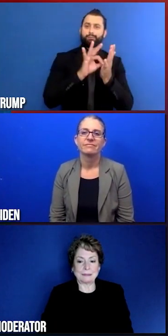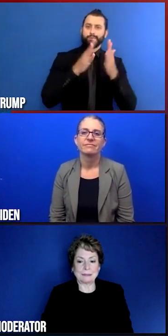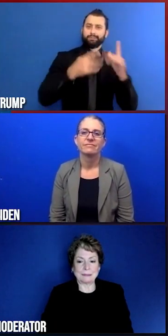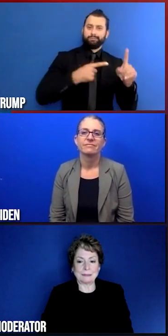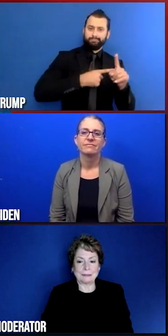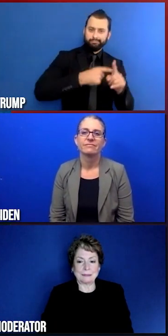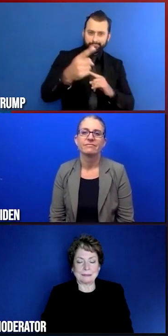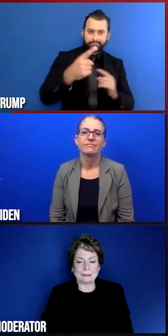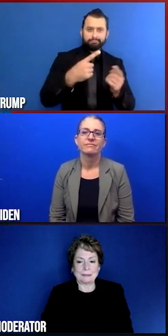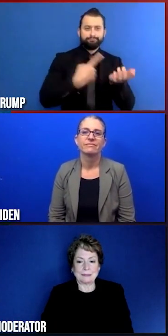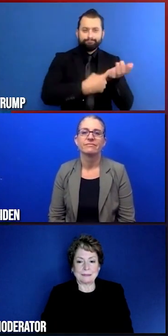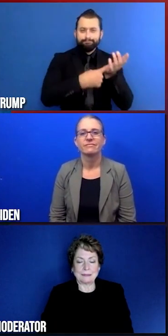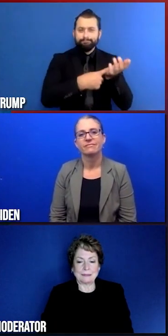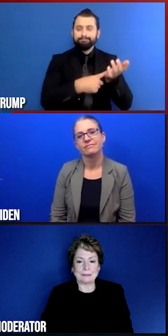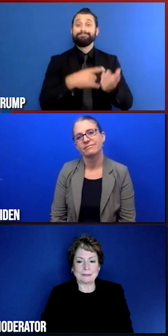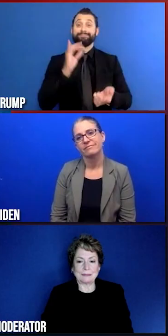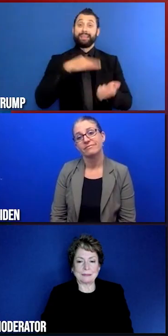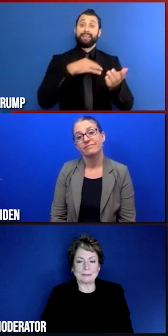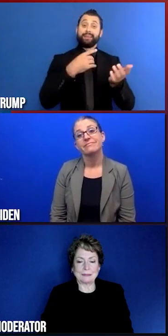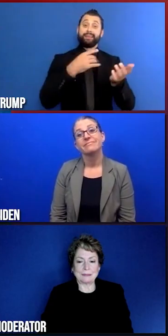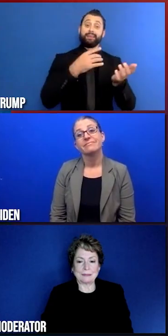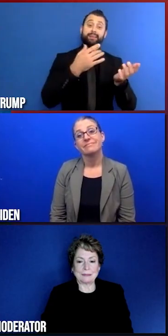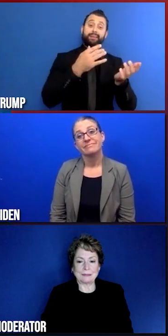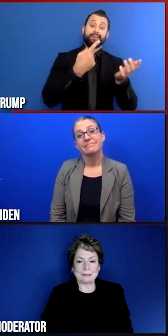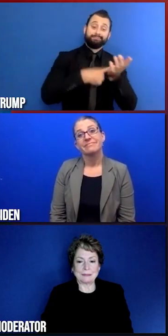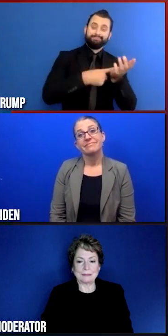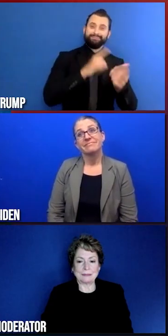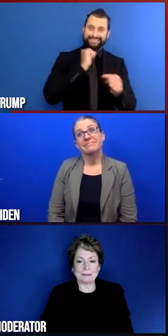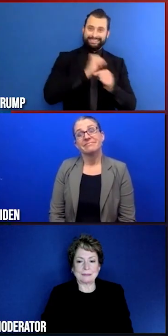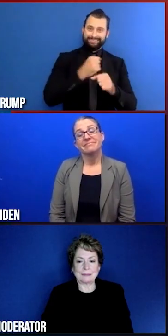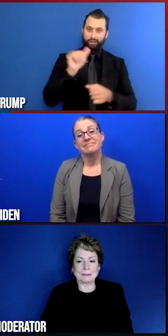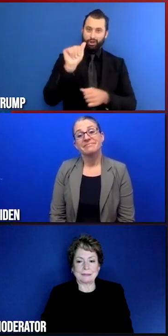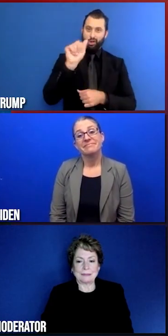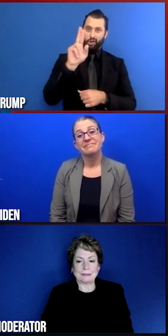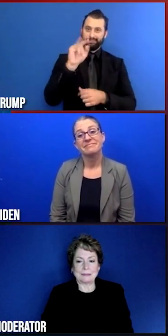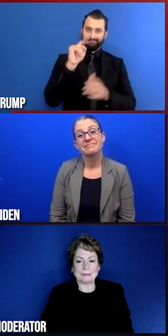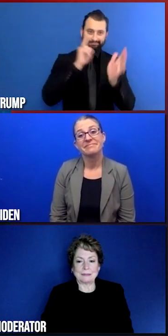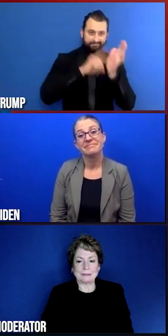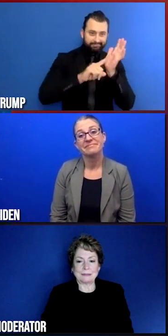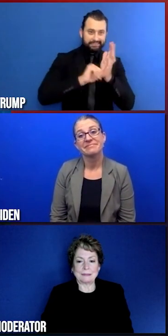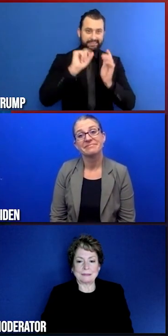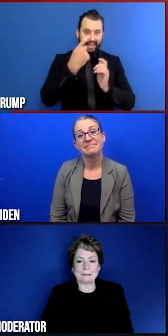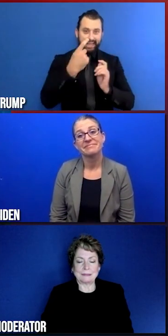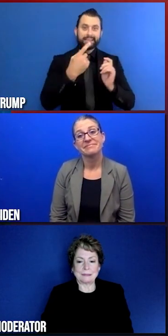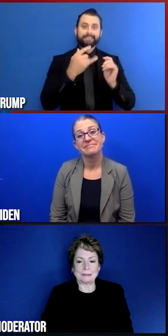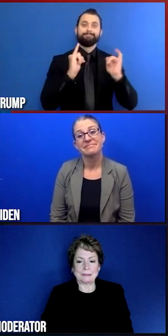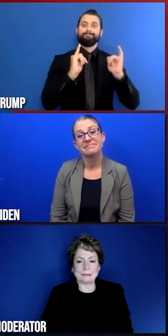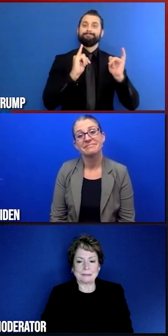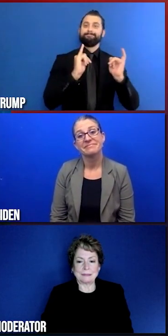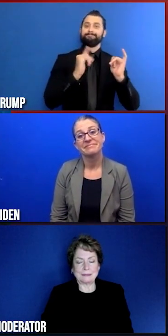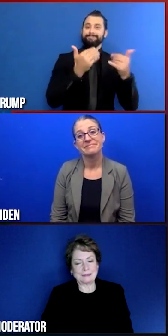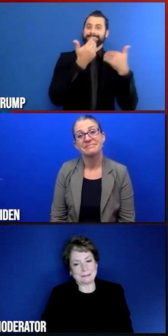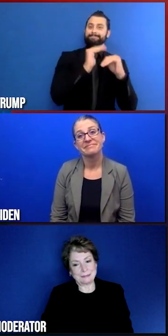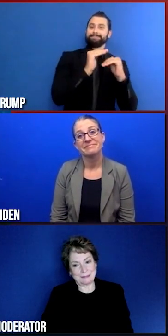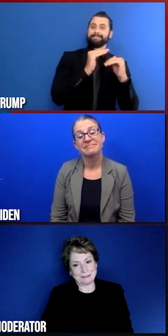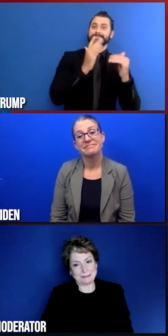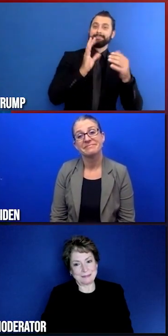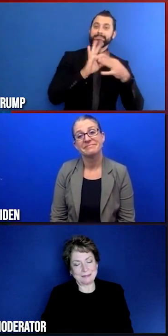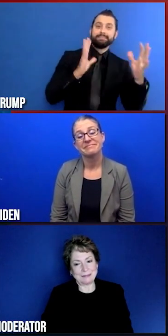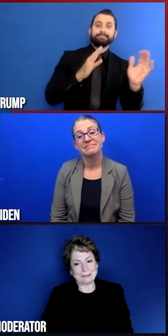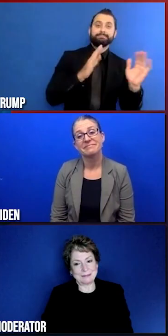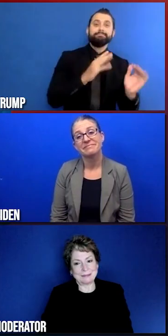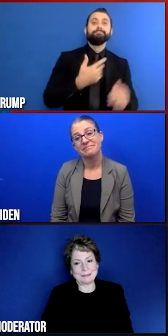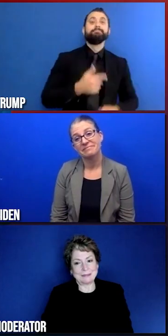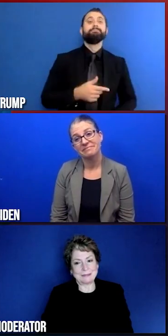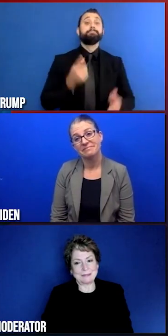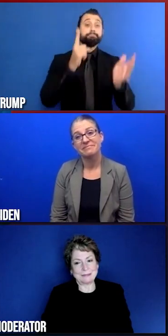successful, how great this company is. But much more importantly than that, people were saying $750. I asked them